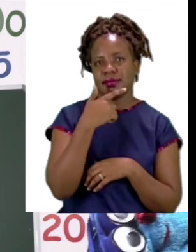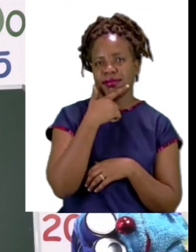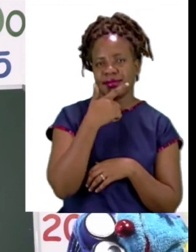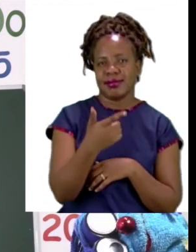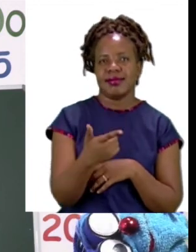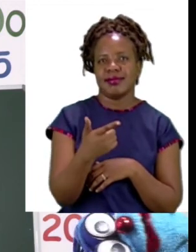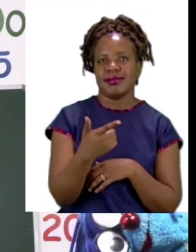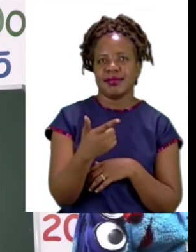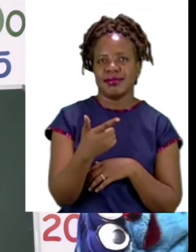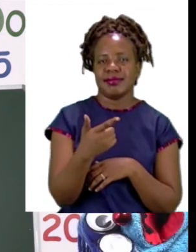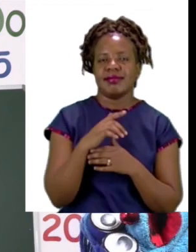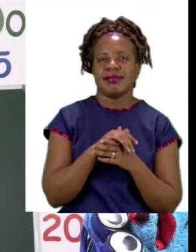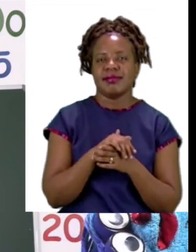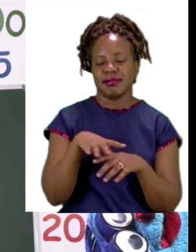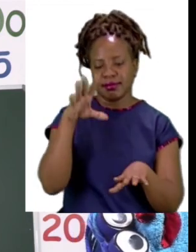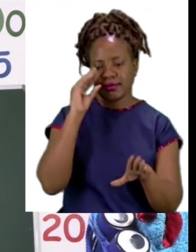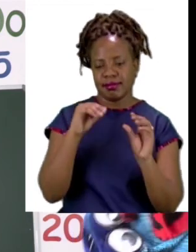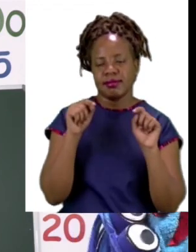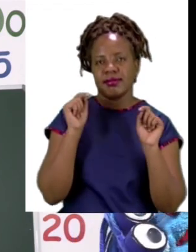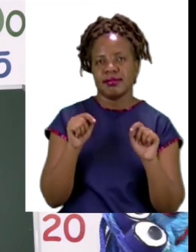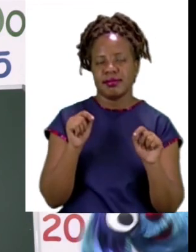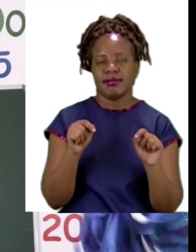you for joining us today and